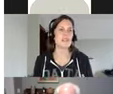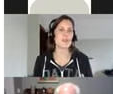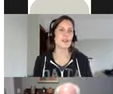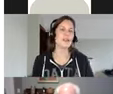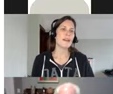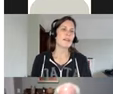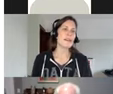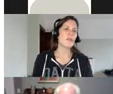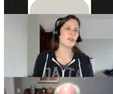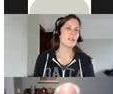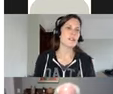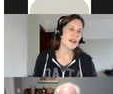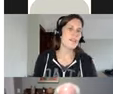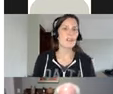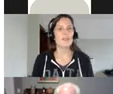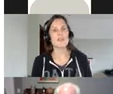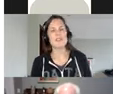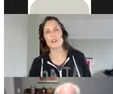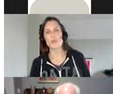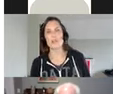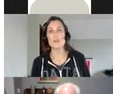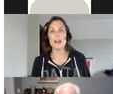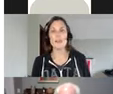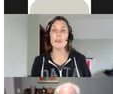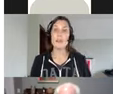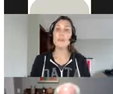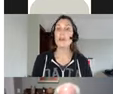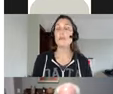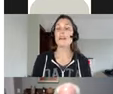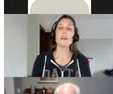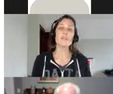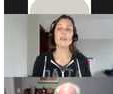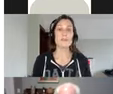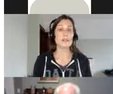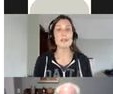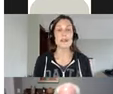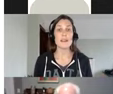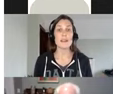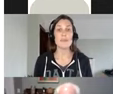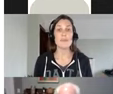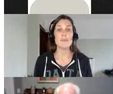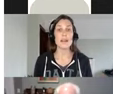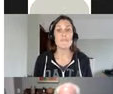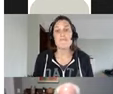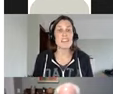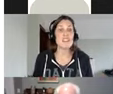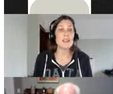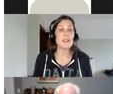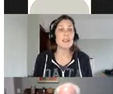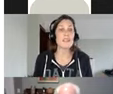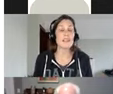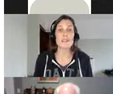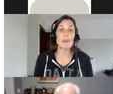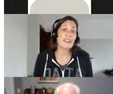switched it so that light was the high values and dark were the low values, you would probably have a different set of things that you